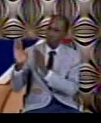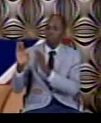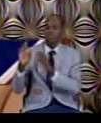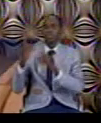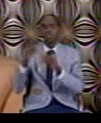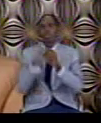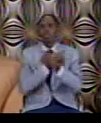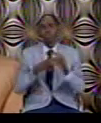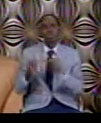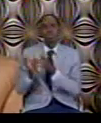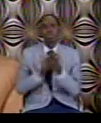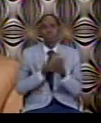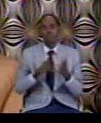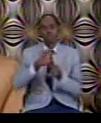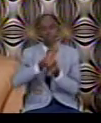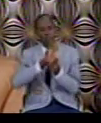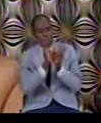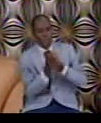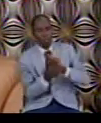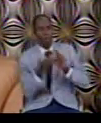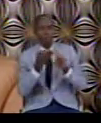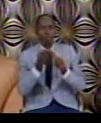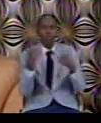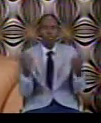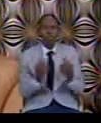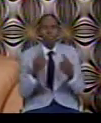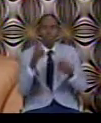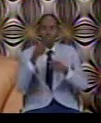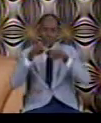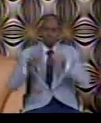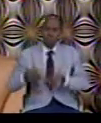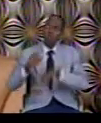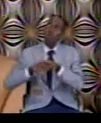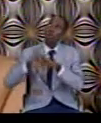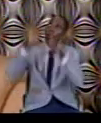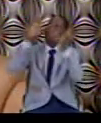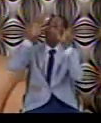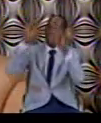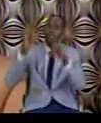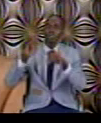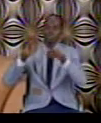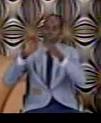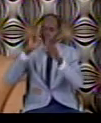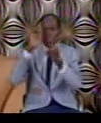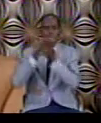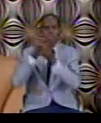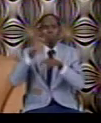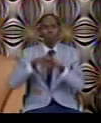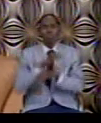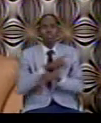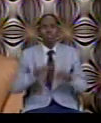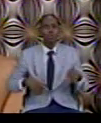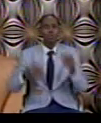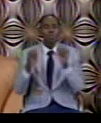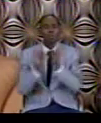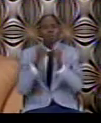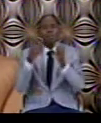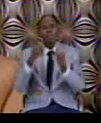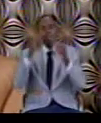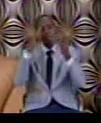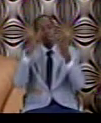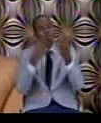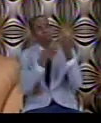Christ. You repent of your sin. You rely on him. You believe on the Lord with the faith that gets